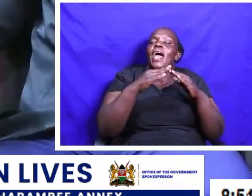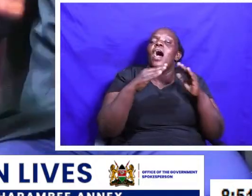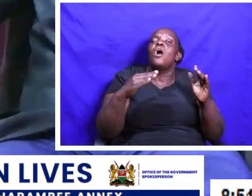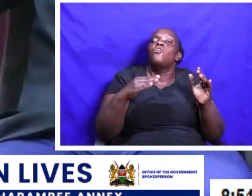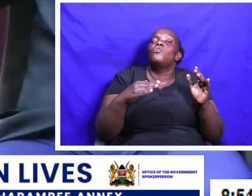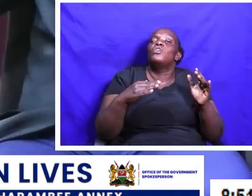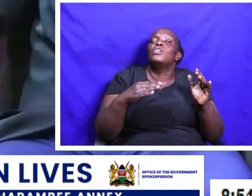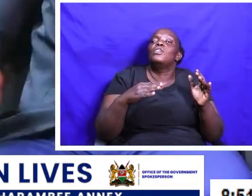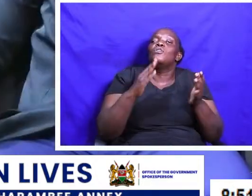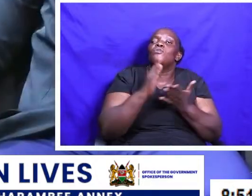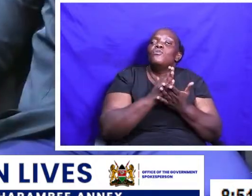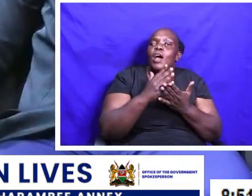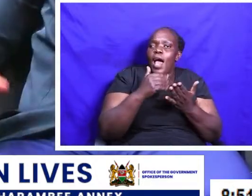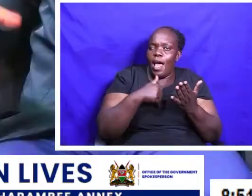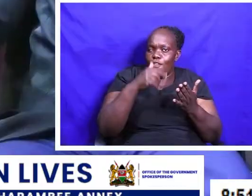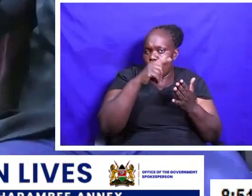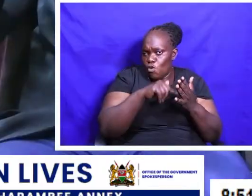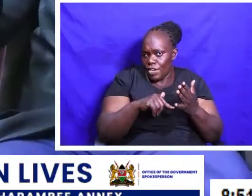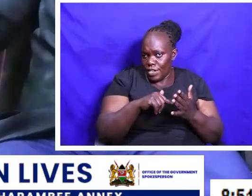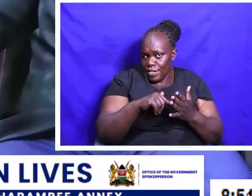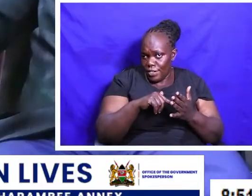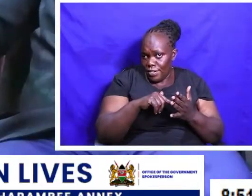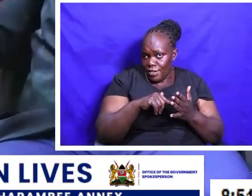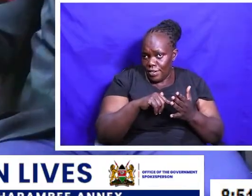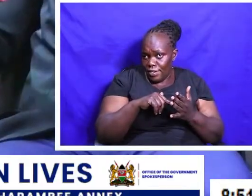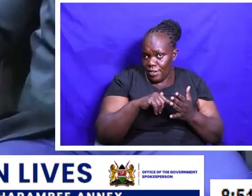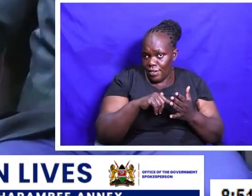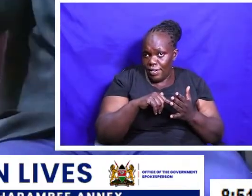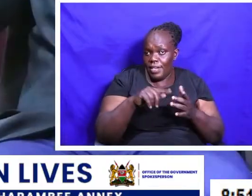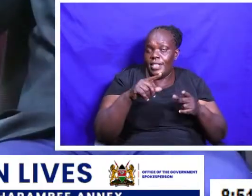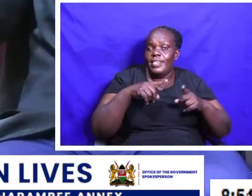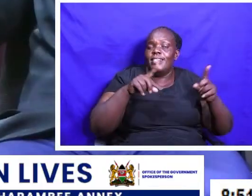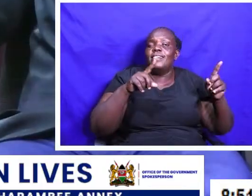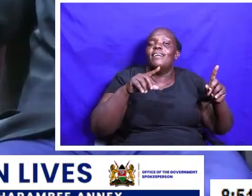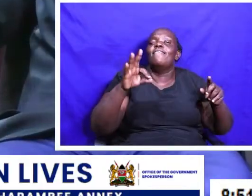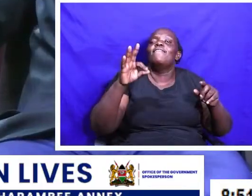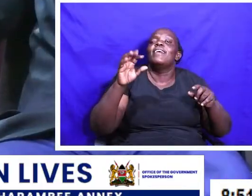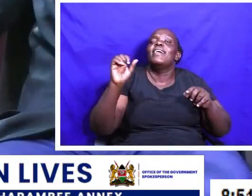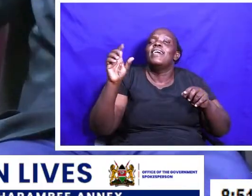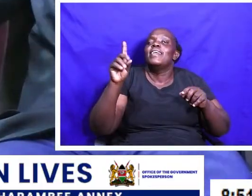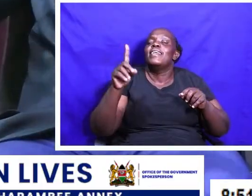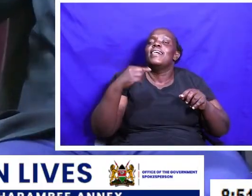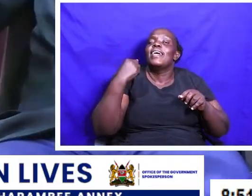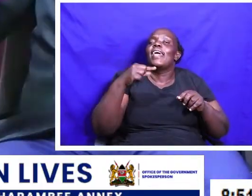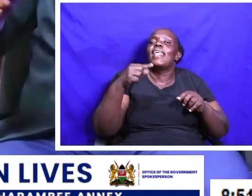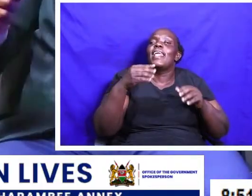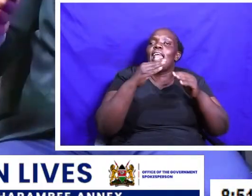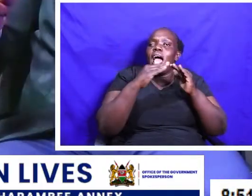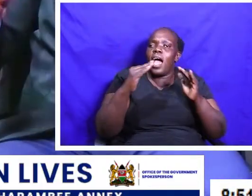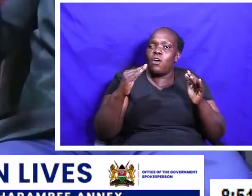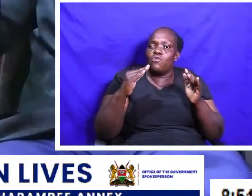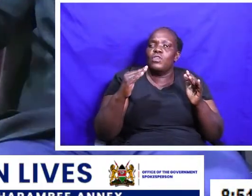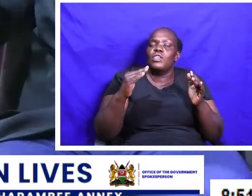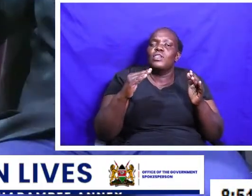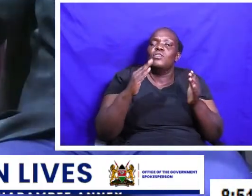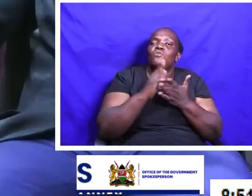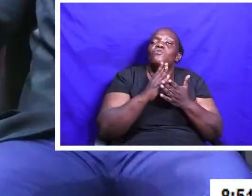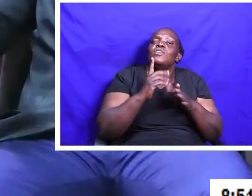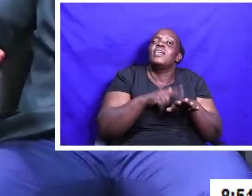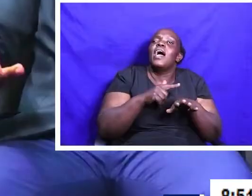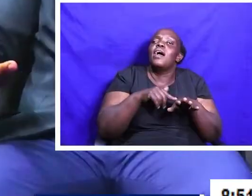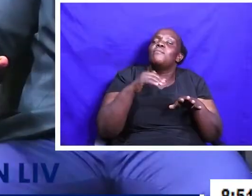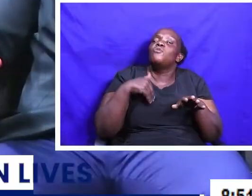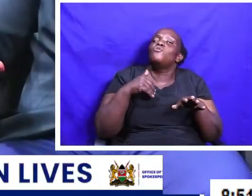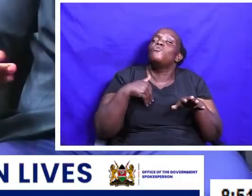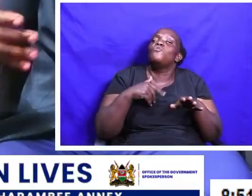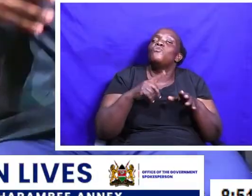greenhouse. We have, it's excessive heat. Go and check your greenhouse. it's